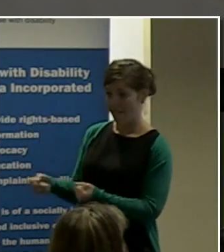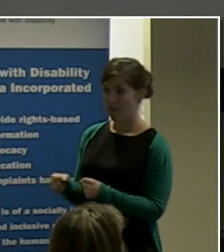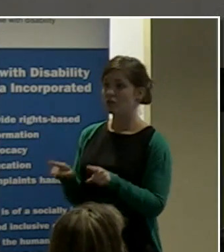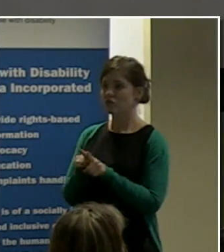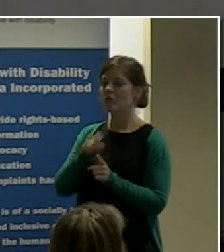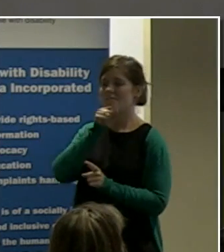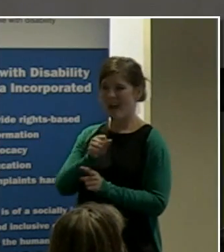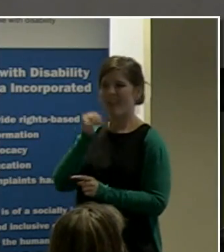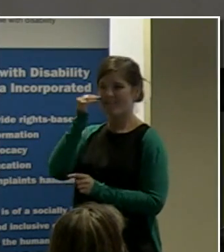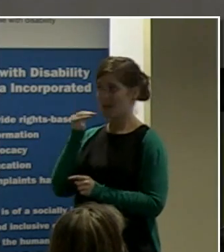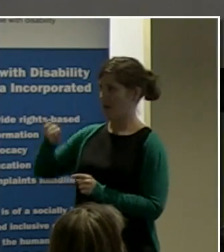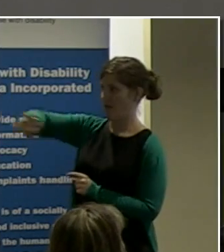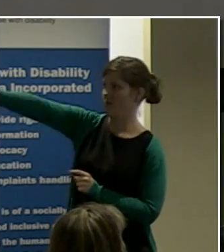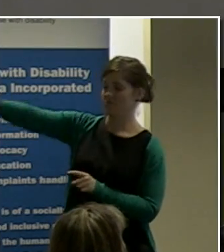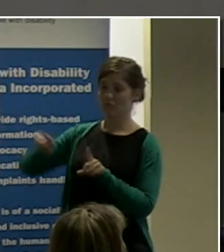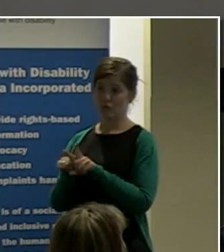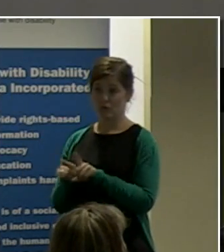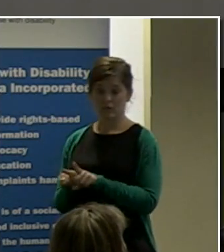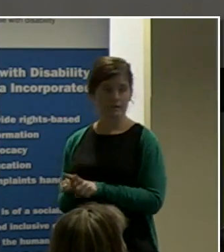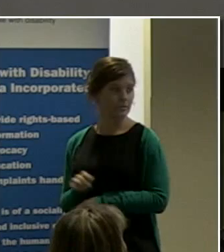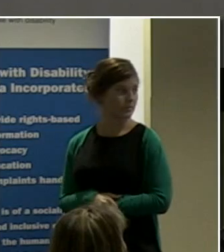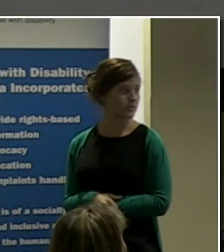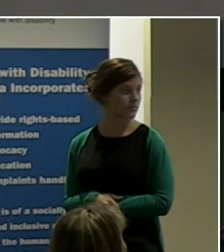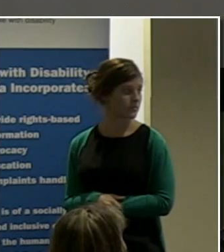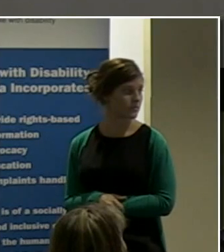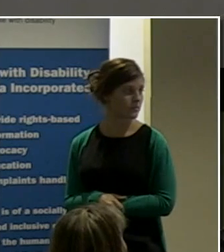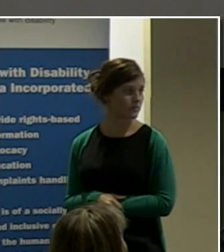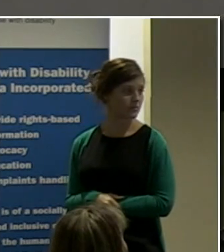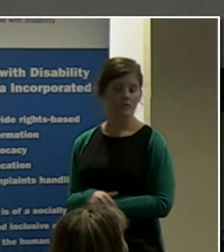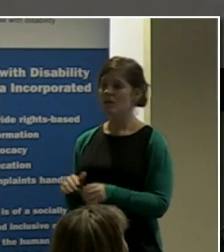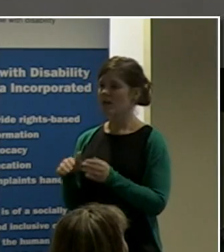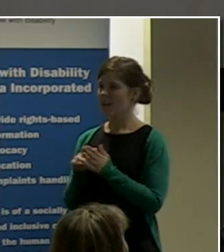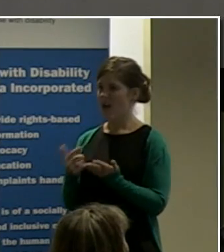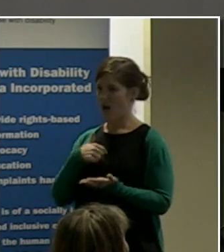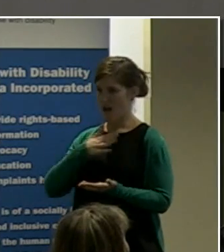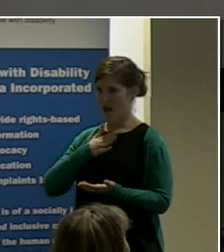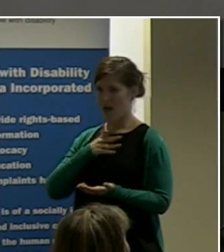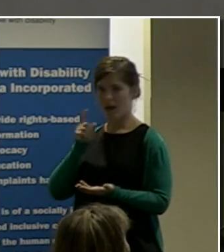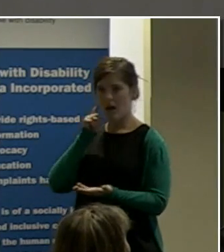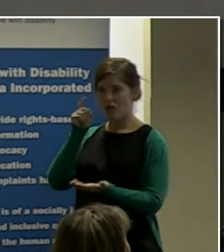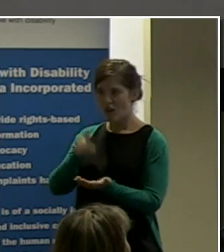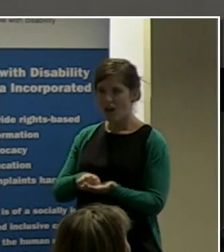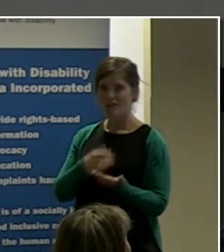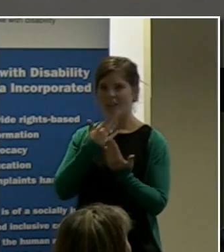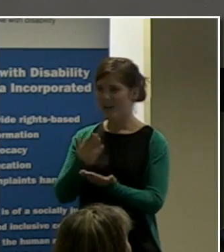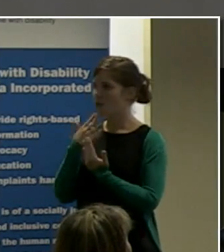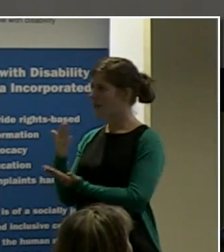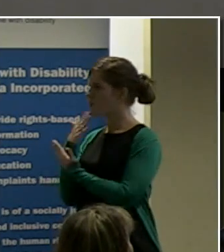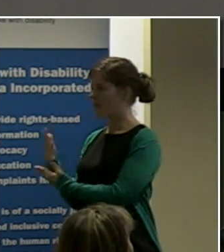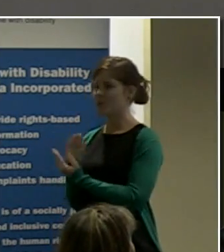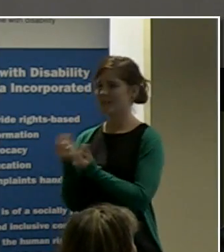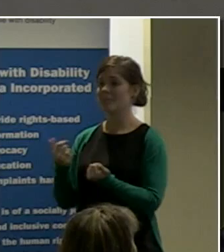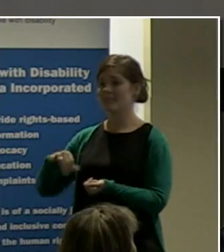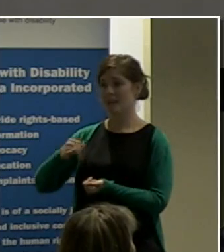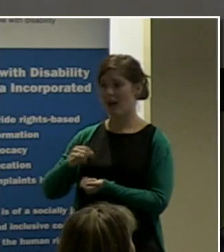are located in the same area. At this moment, I'd like to just acknowledge and thank a number of staff who've worked